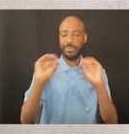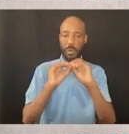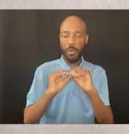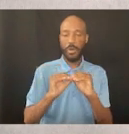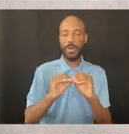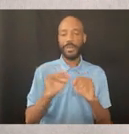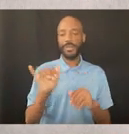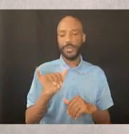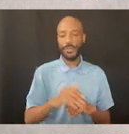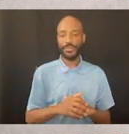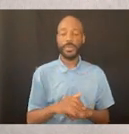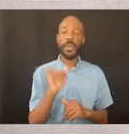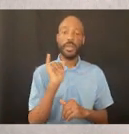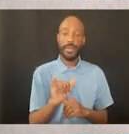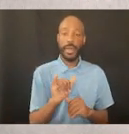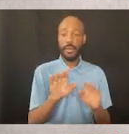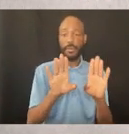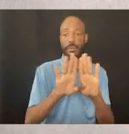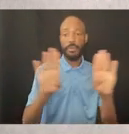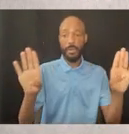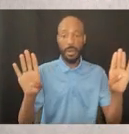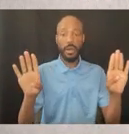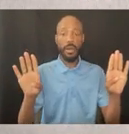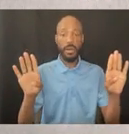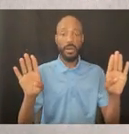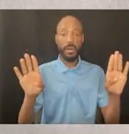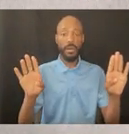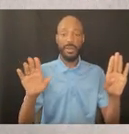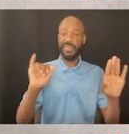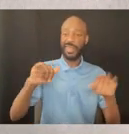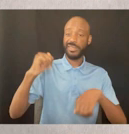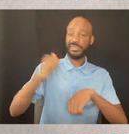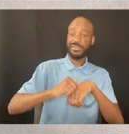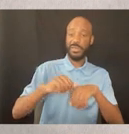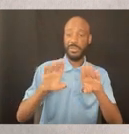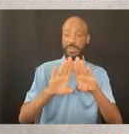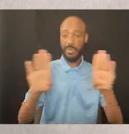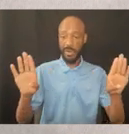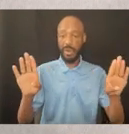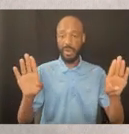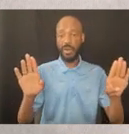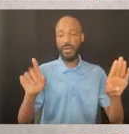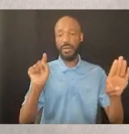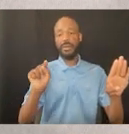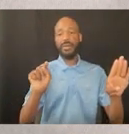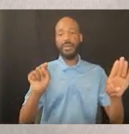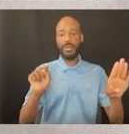the wall that's the photo, that's the stone wall that's in the photo is a wall